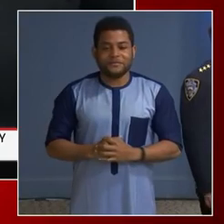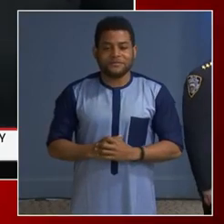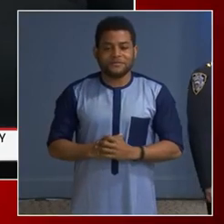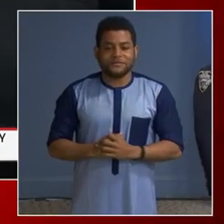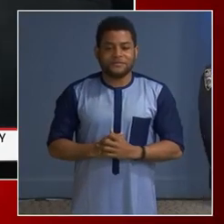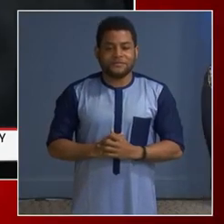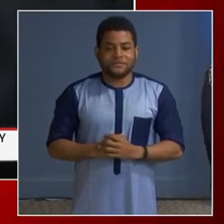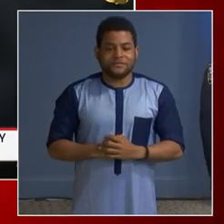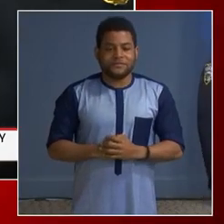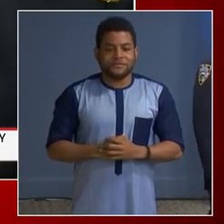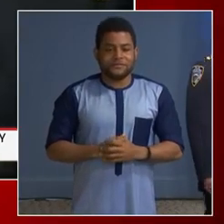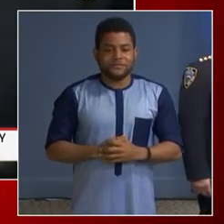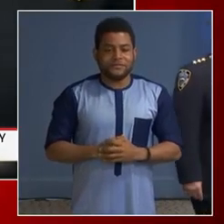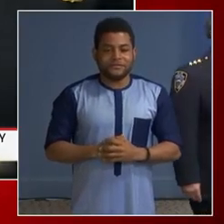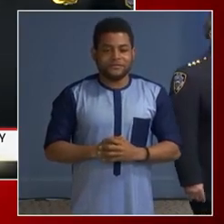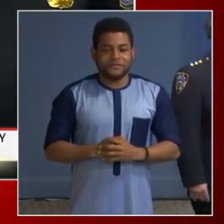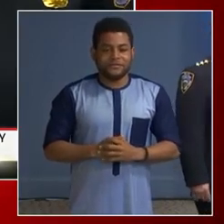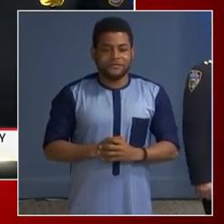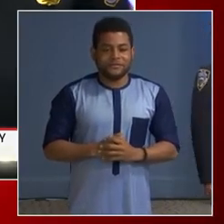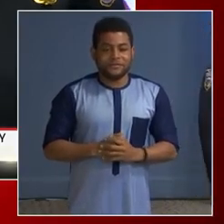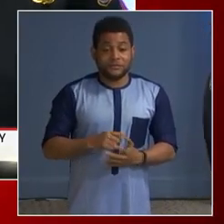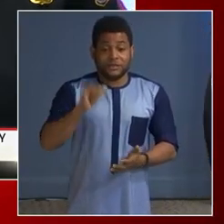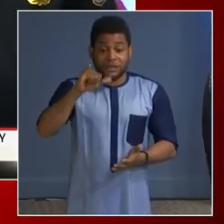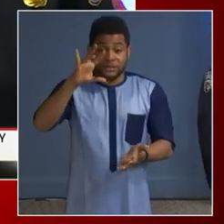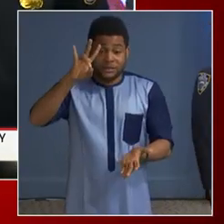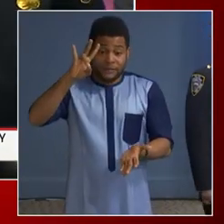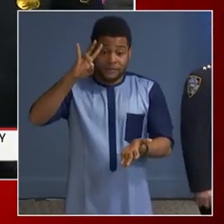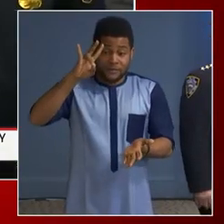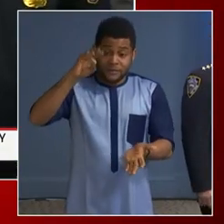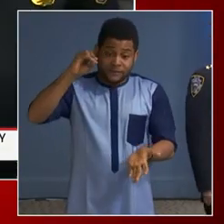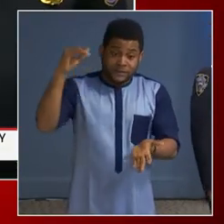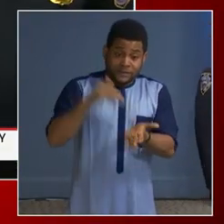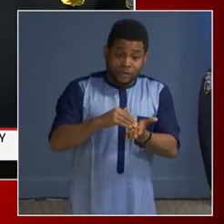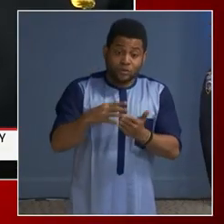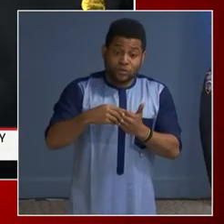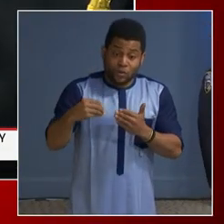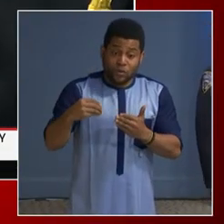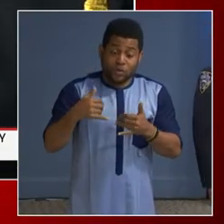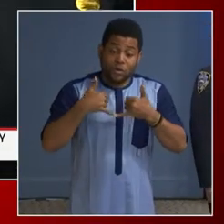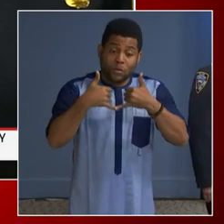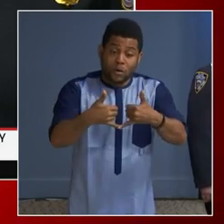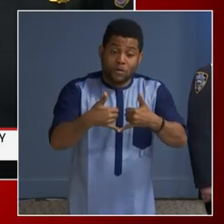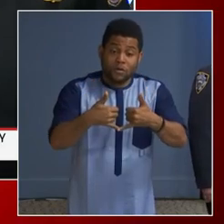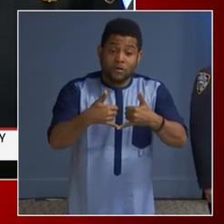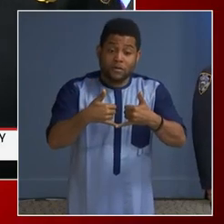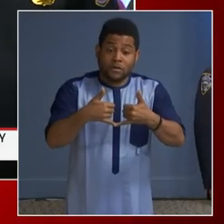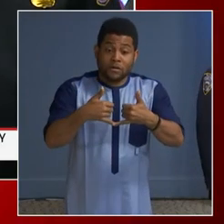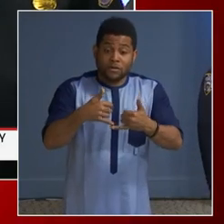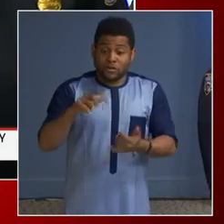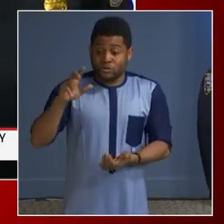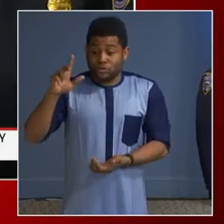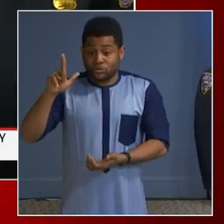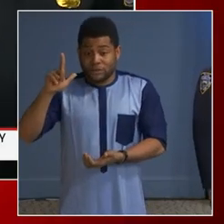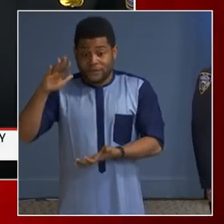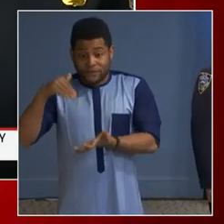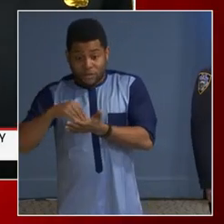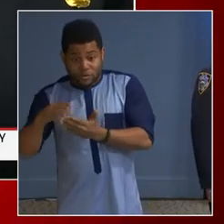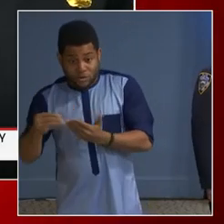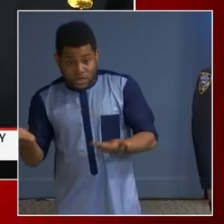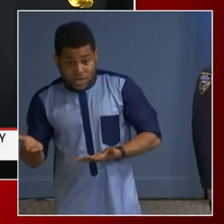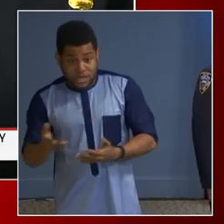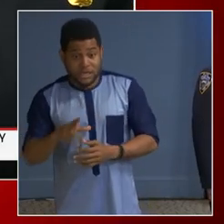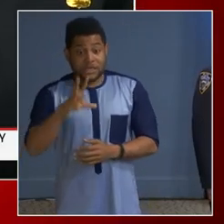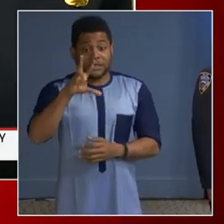Okay, that's $70,000 reward, and 25 in New York City, 25 in Washington, D.C., and 20,000 from the